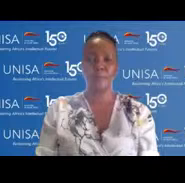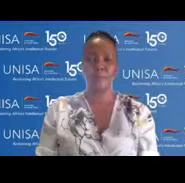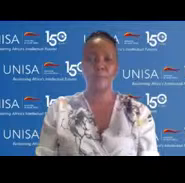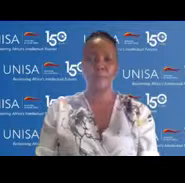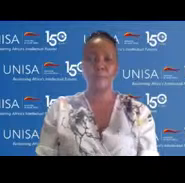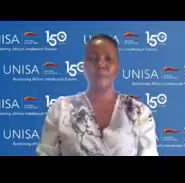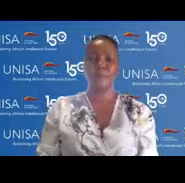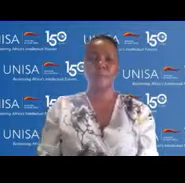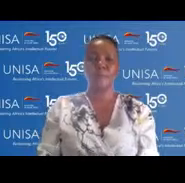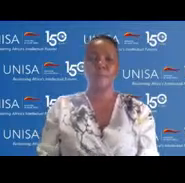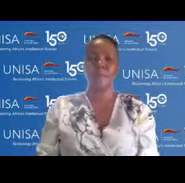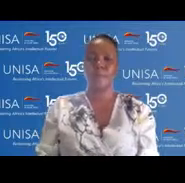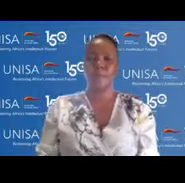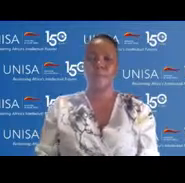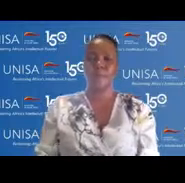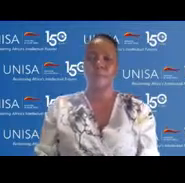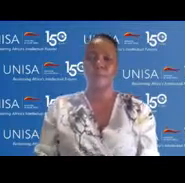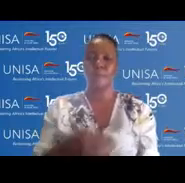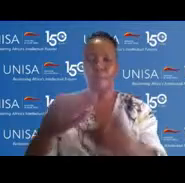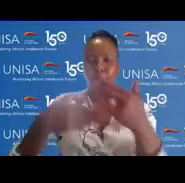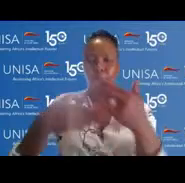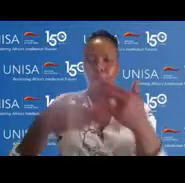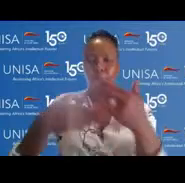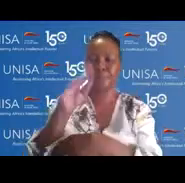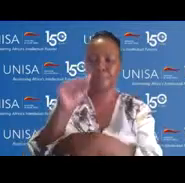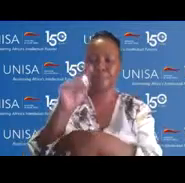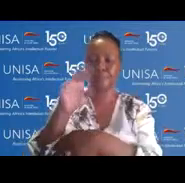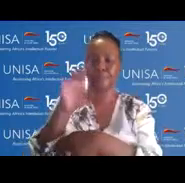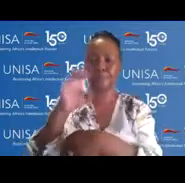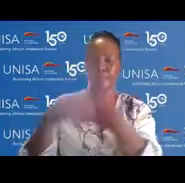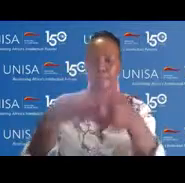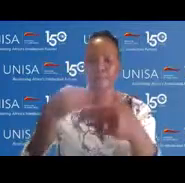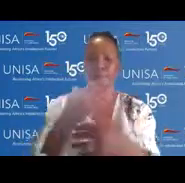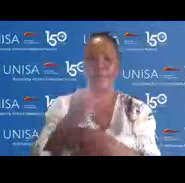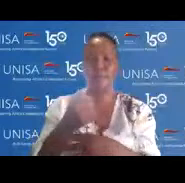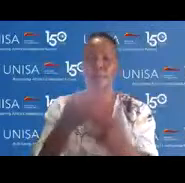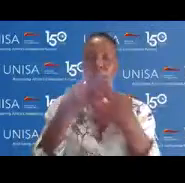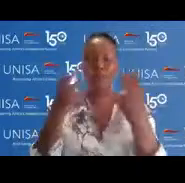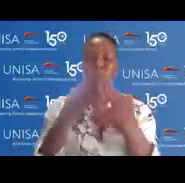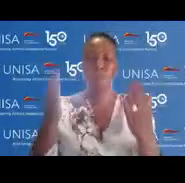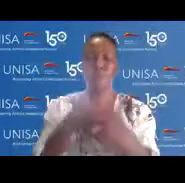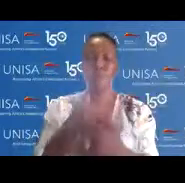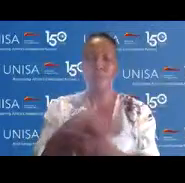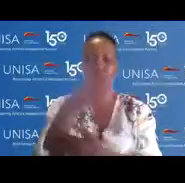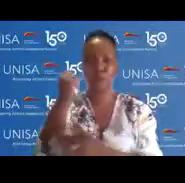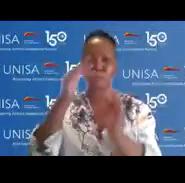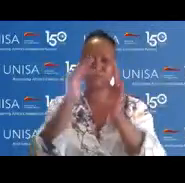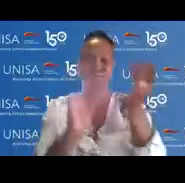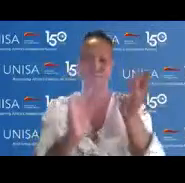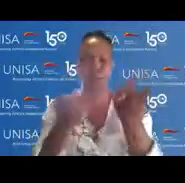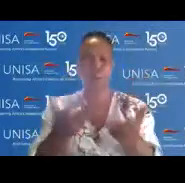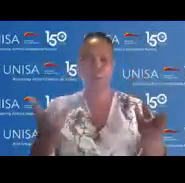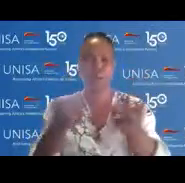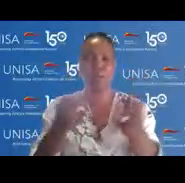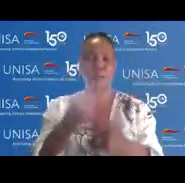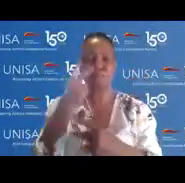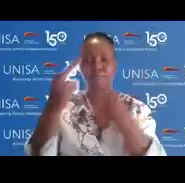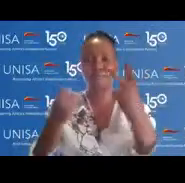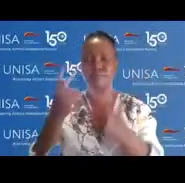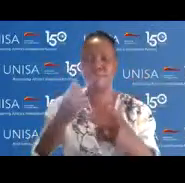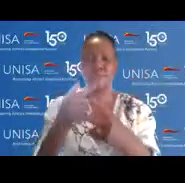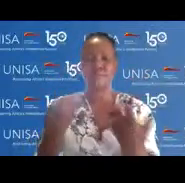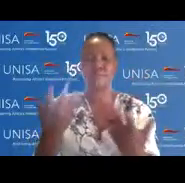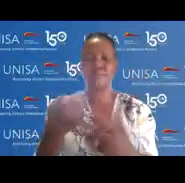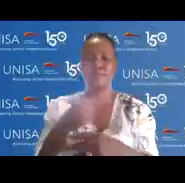go for it, Benella. I see you are back. Thanks so much. I'm not sure where we got cut off, because I saw that I was on hold for some